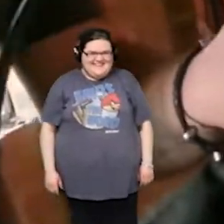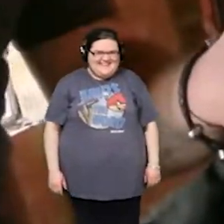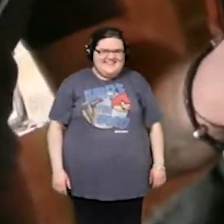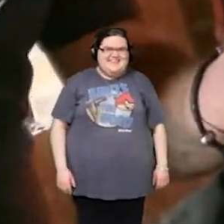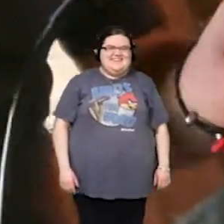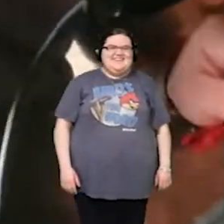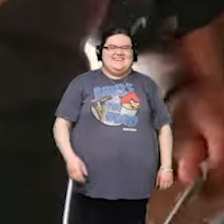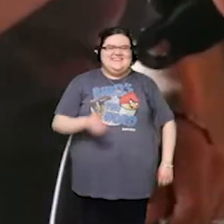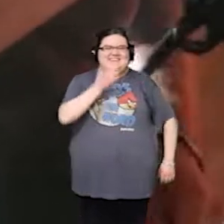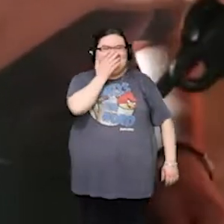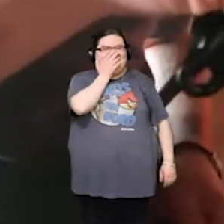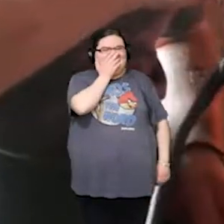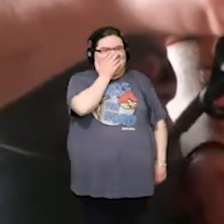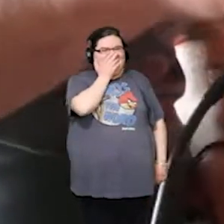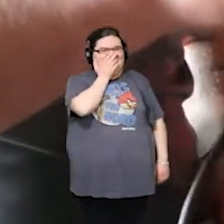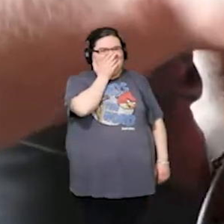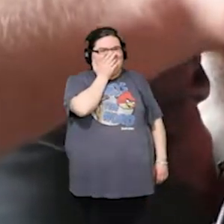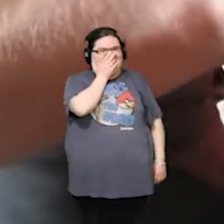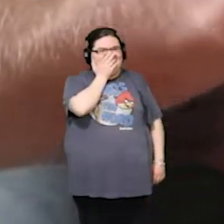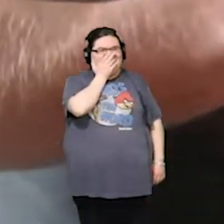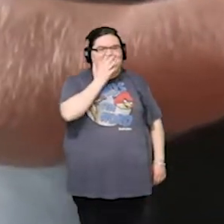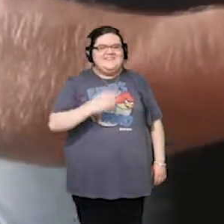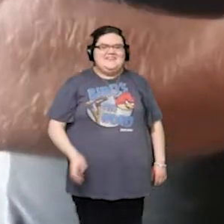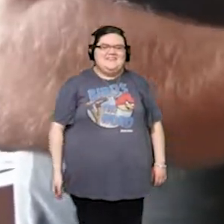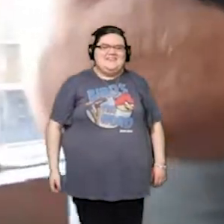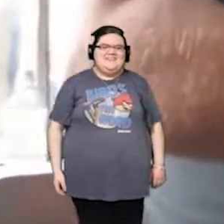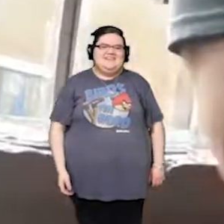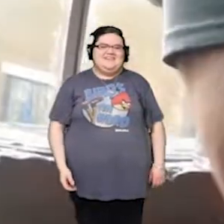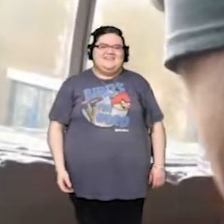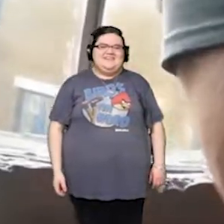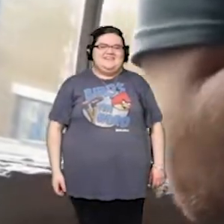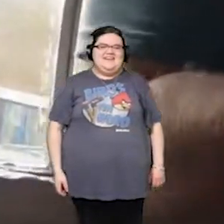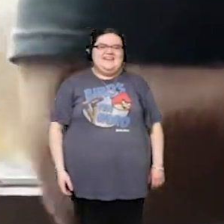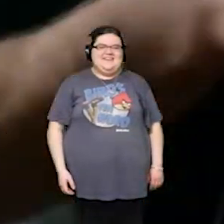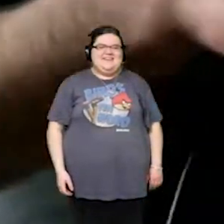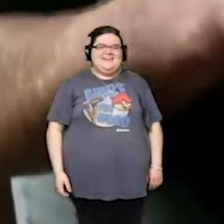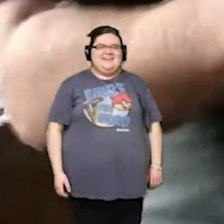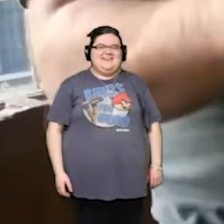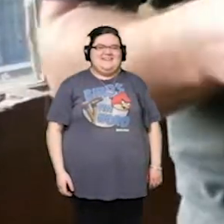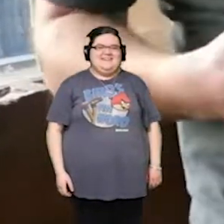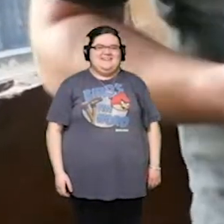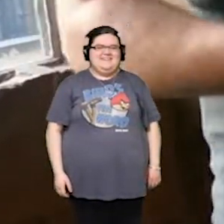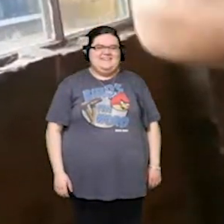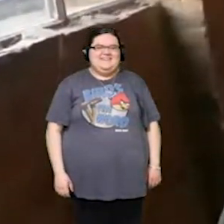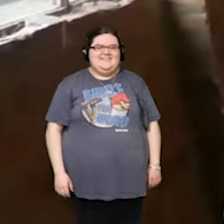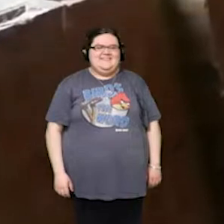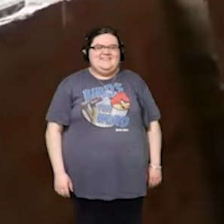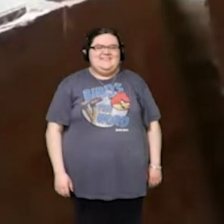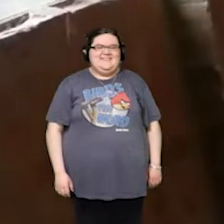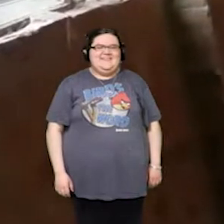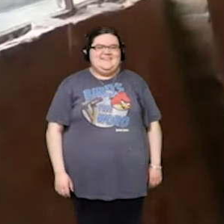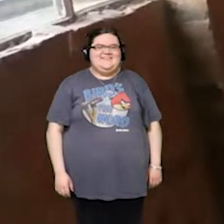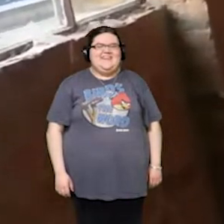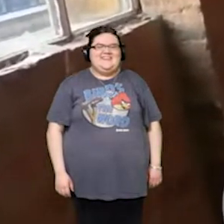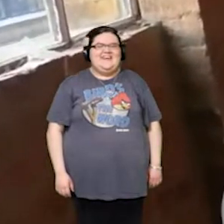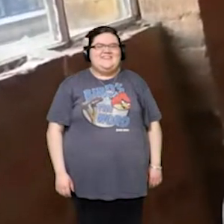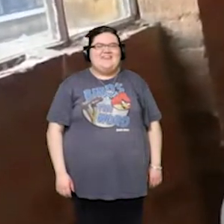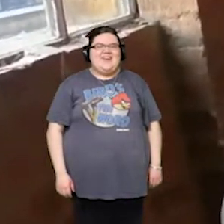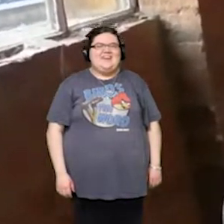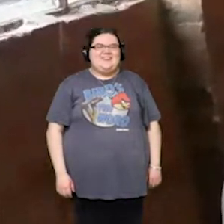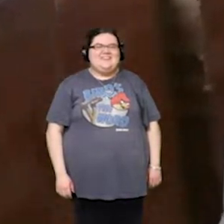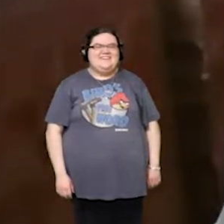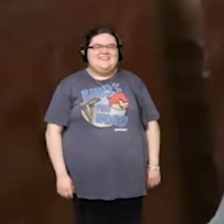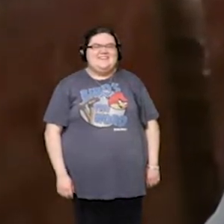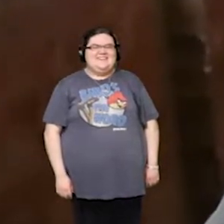were actually talking about this the other day and he said his worst fear is looking like him. Oh really? Yeah, and I was like, I don't really care. Yeah. Now